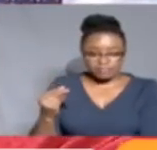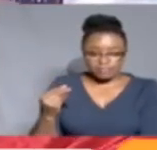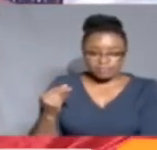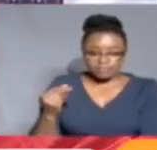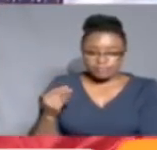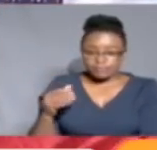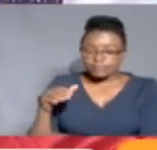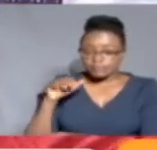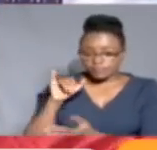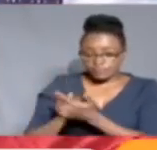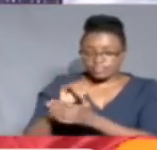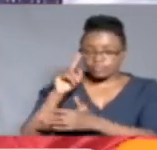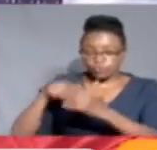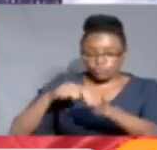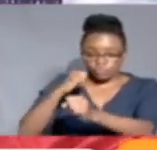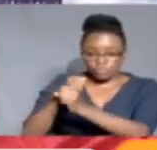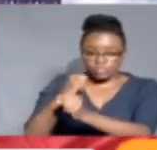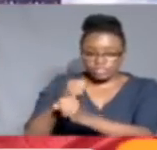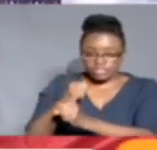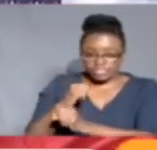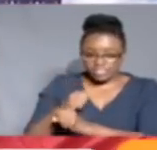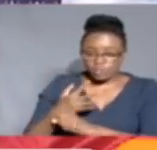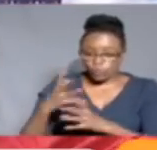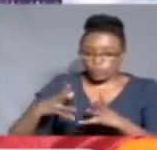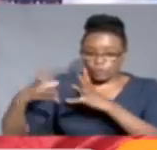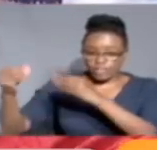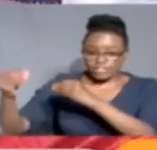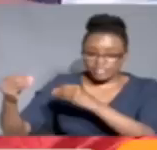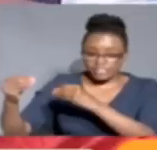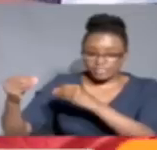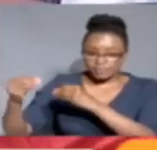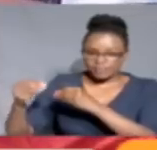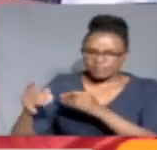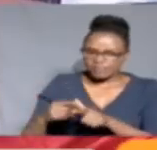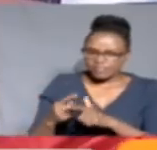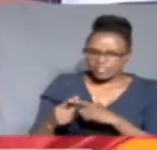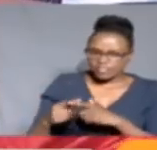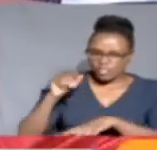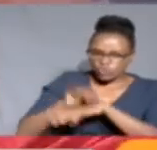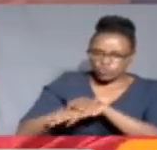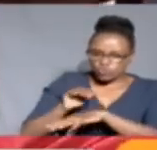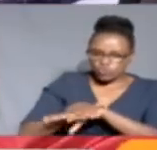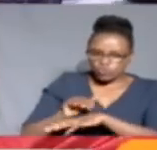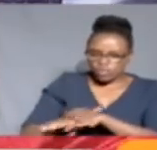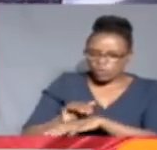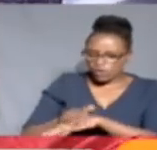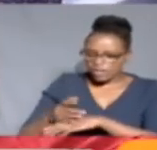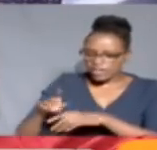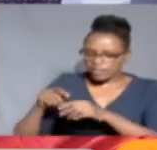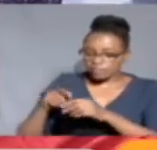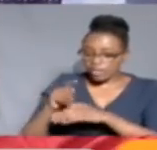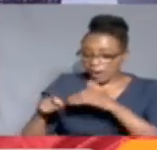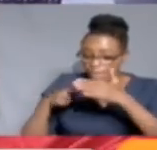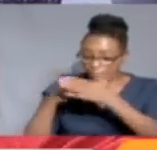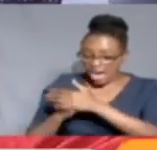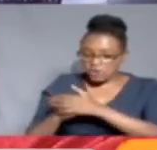And that's what we did. Mm-hmm. We went, and I was so good in opening padlocks by that